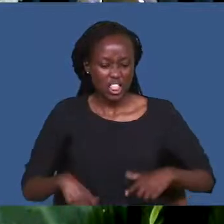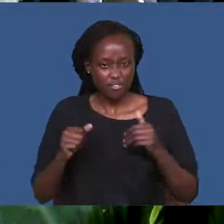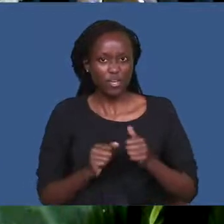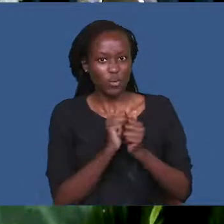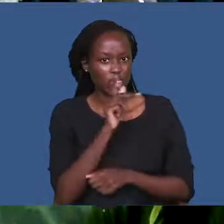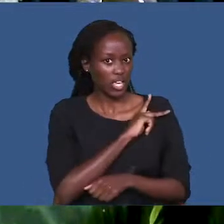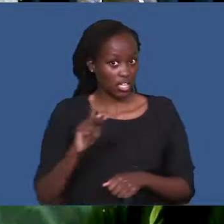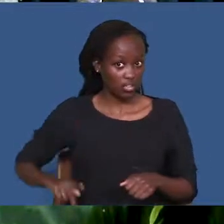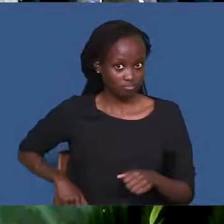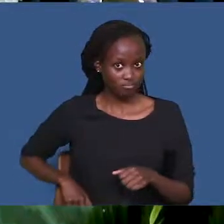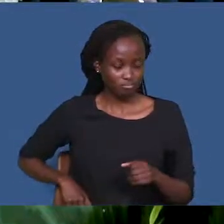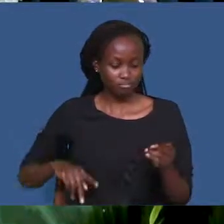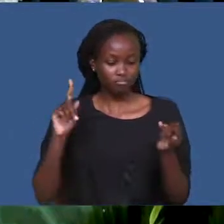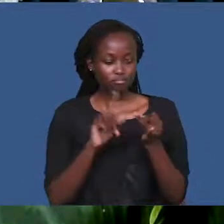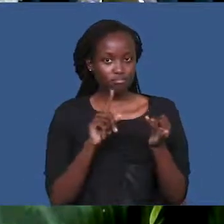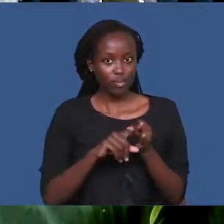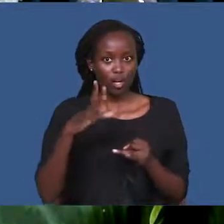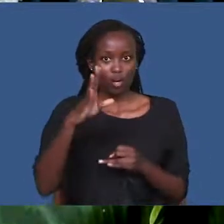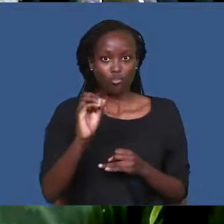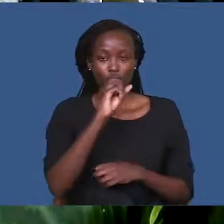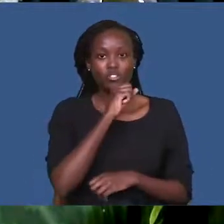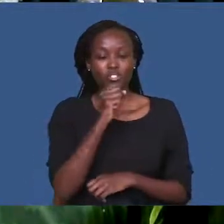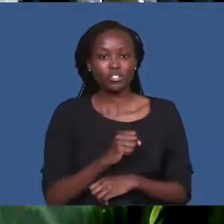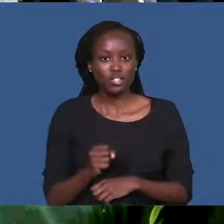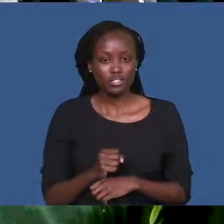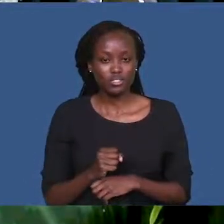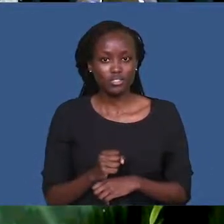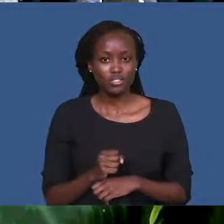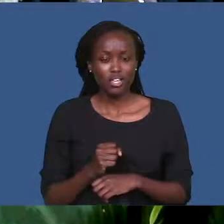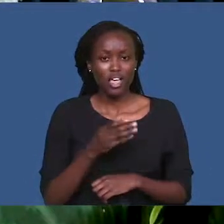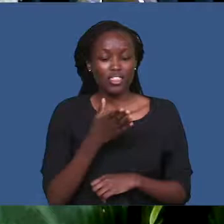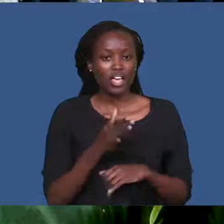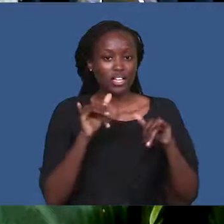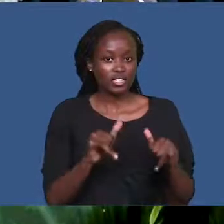the palace, you become somebody. 40 years in the wilderness now,